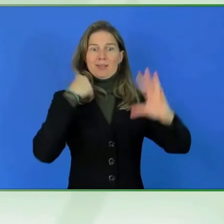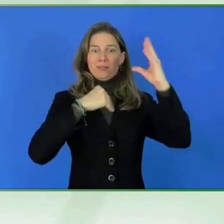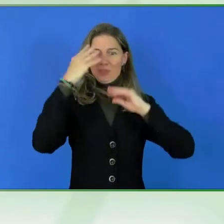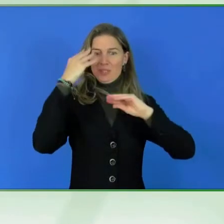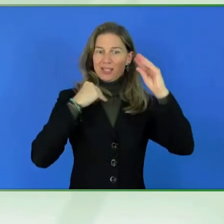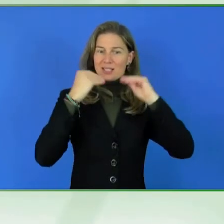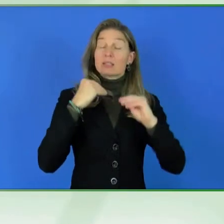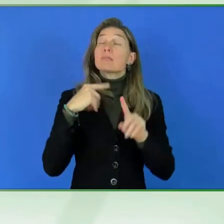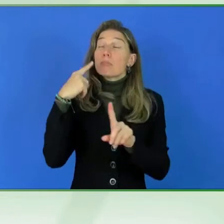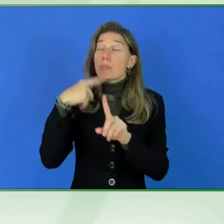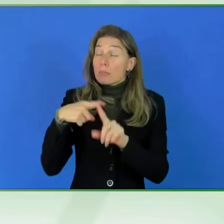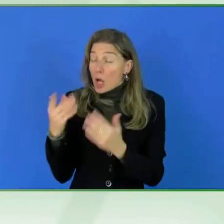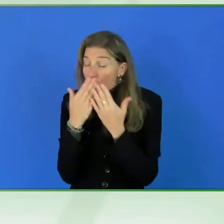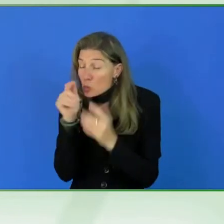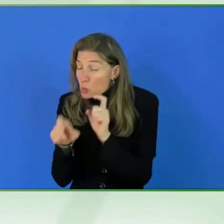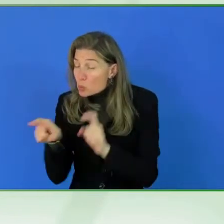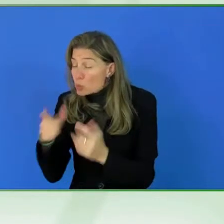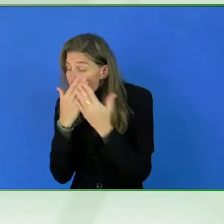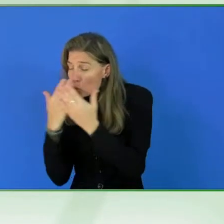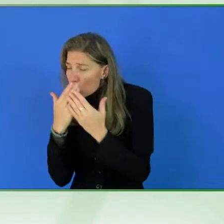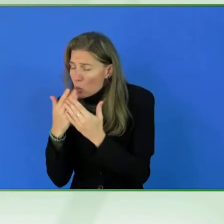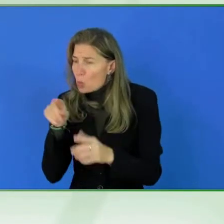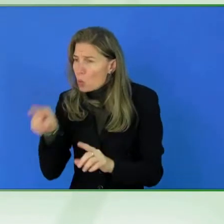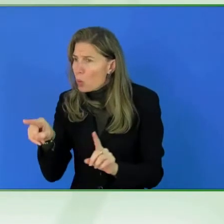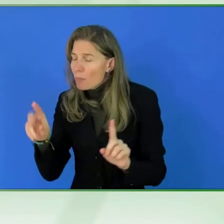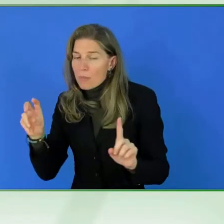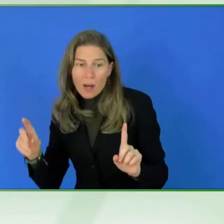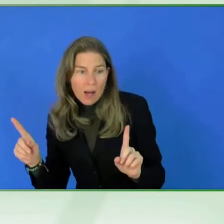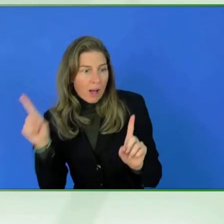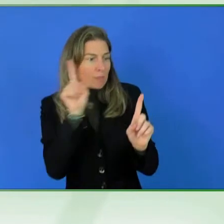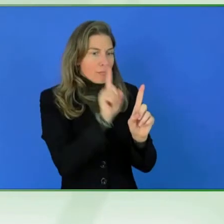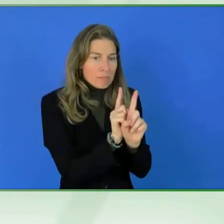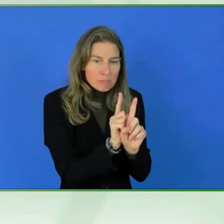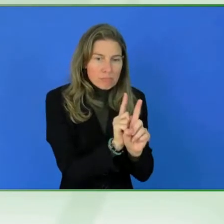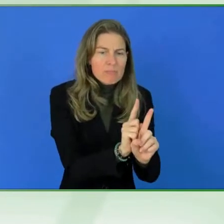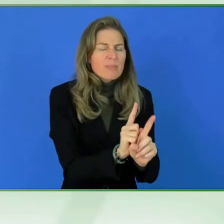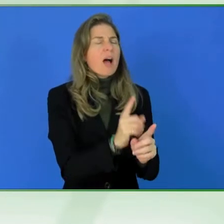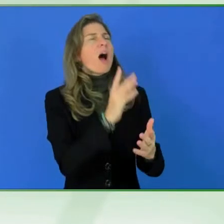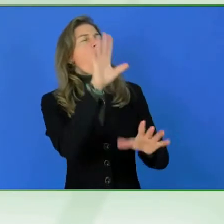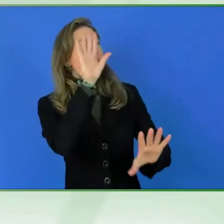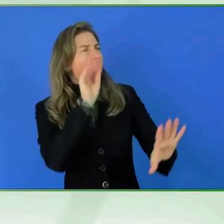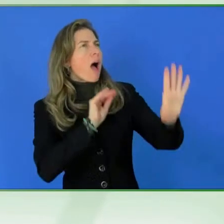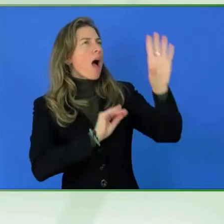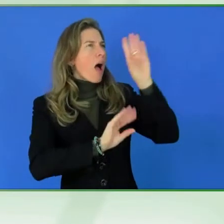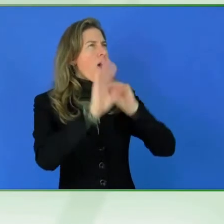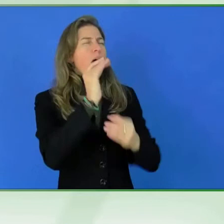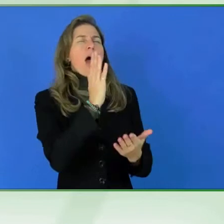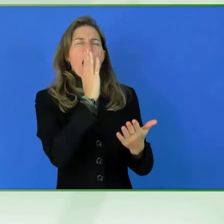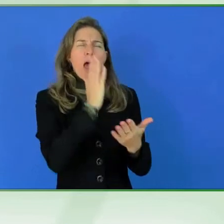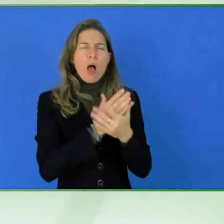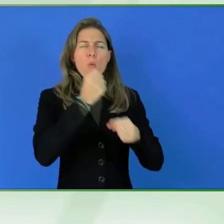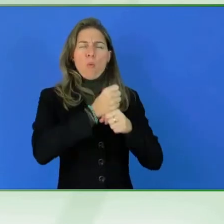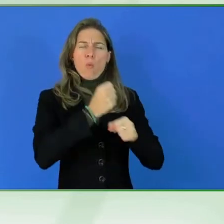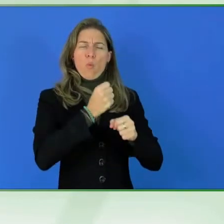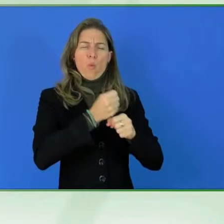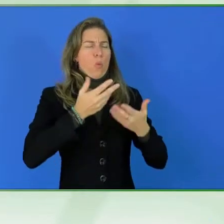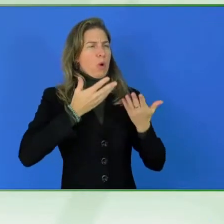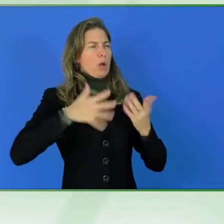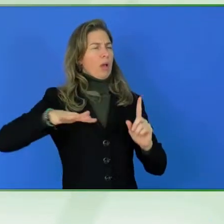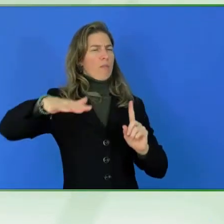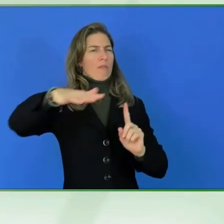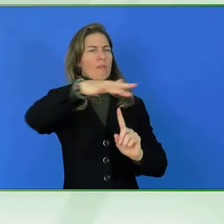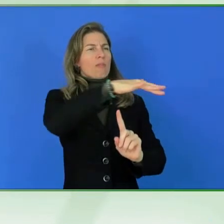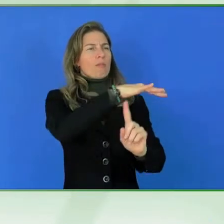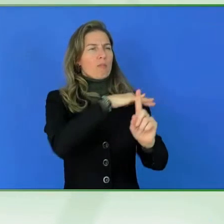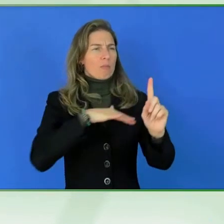It's really good for students' understanding of the real work environment and helpful for their future decision on their own